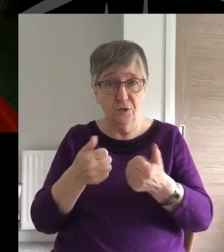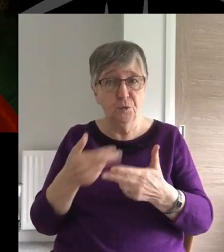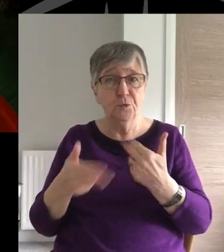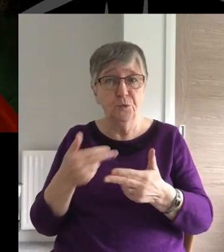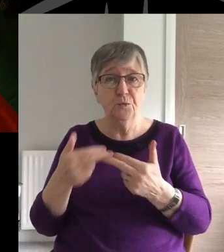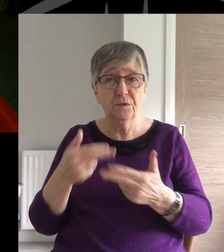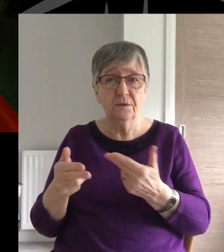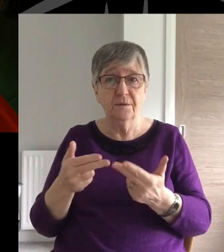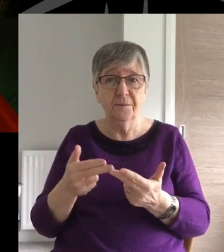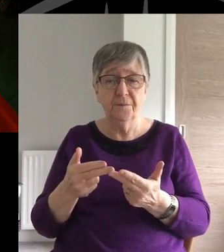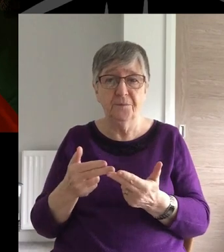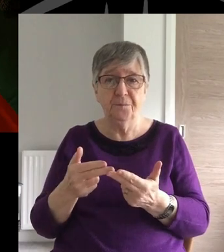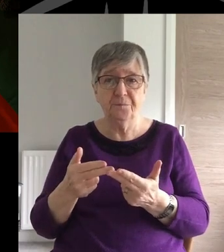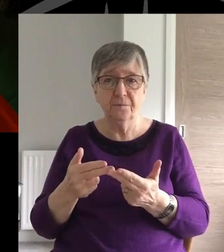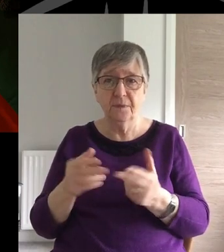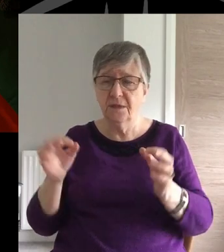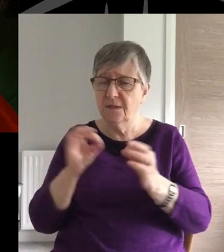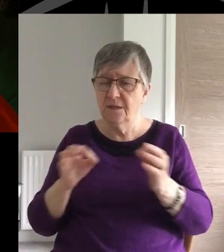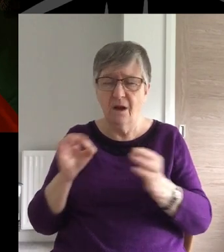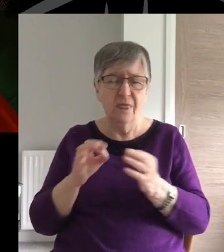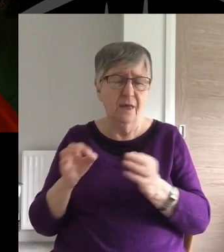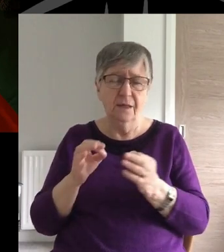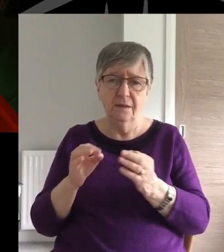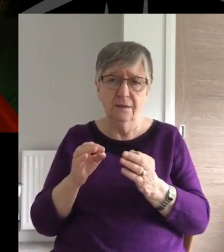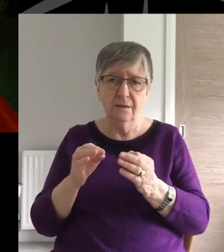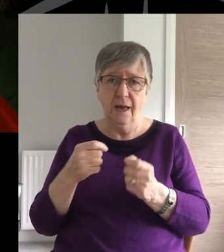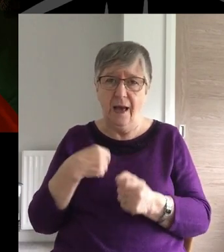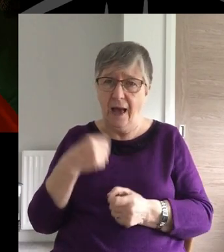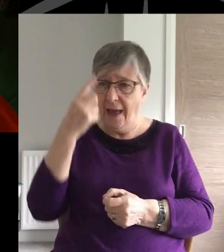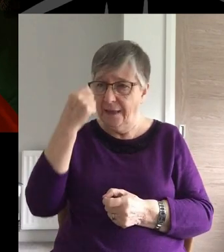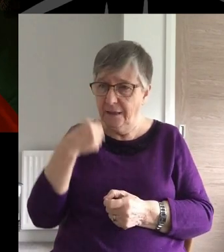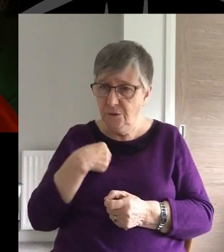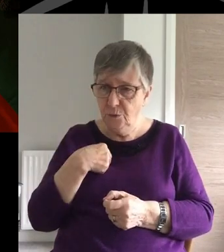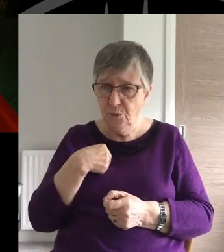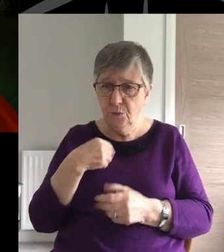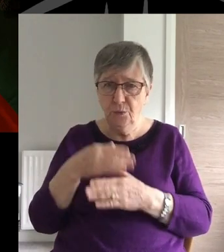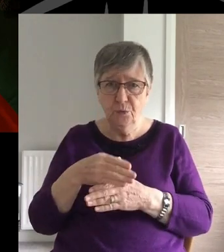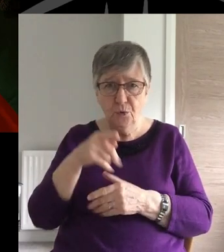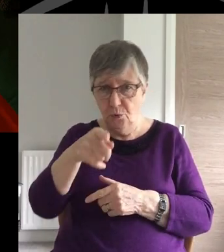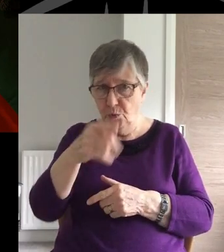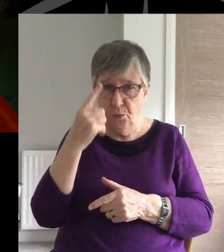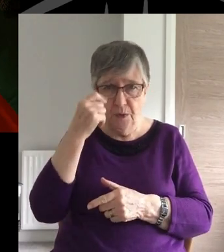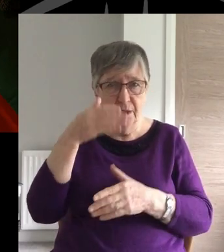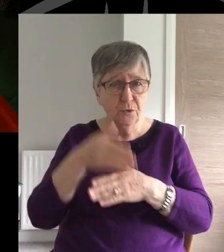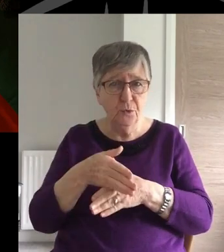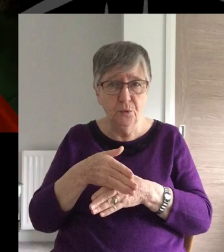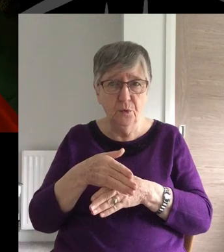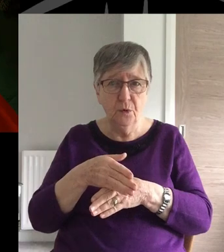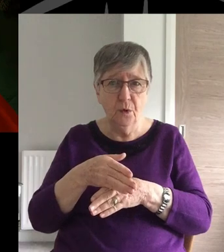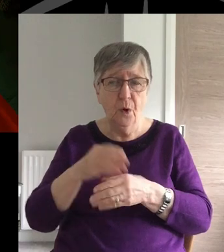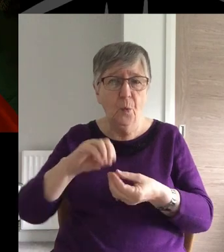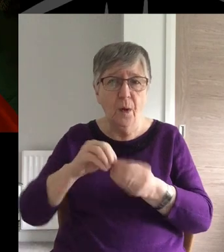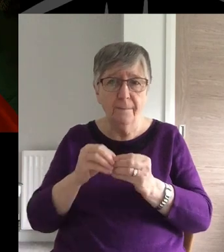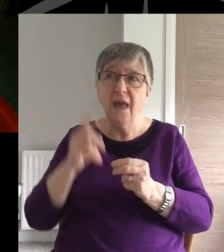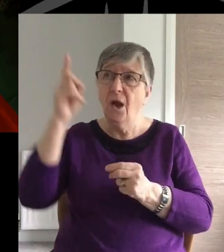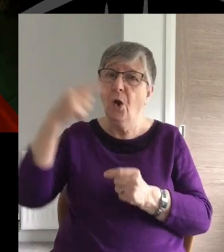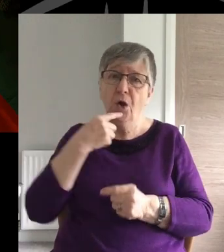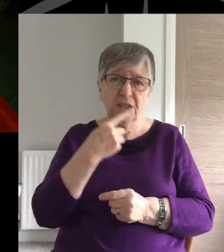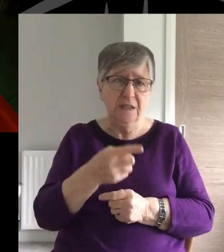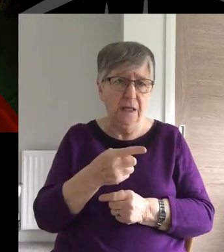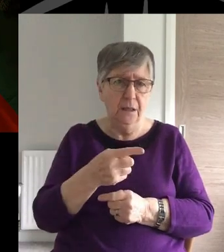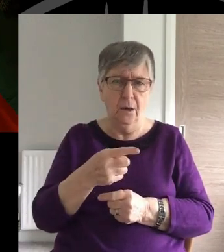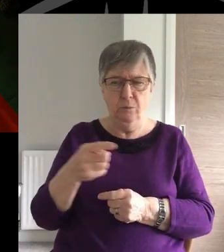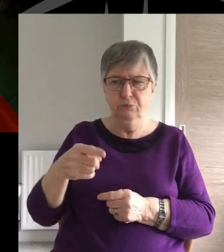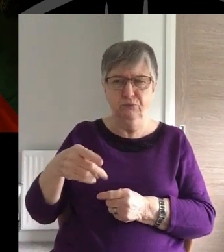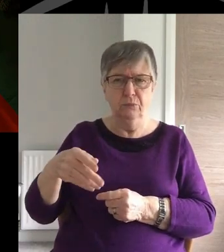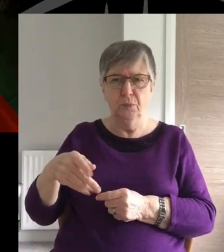That's good news. There's nothing that you can do or I can do that's going to make God